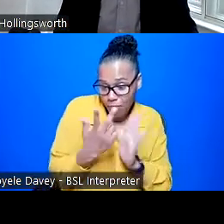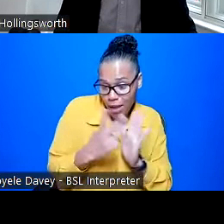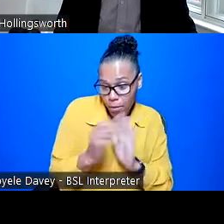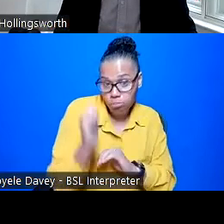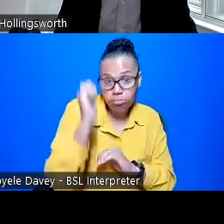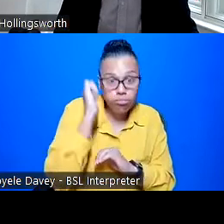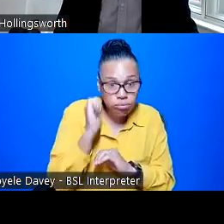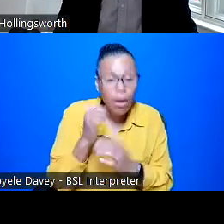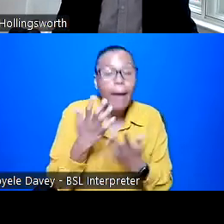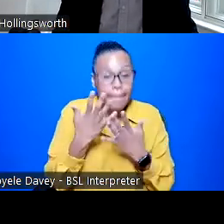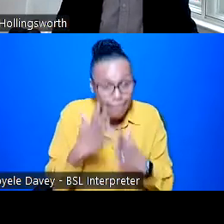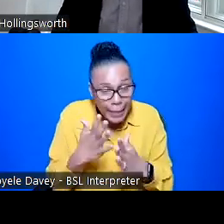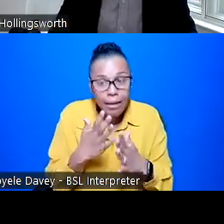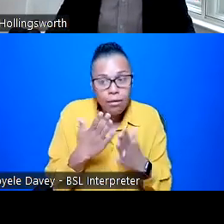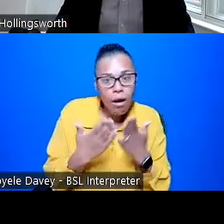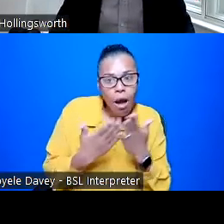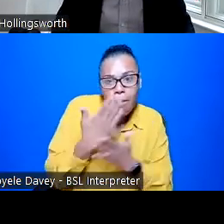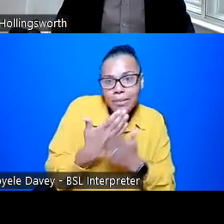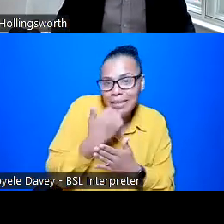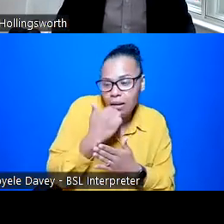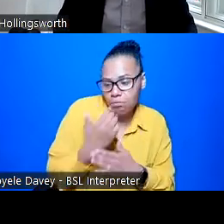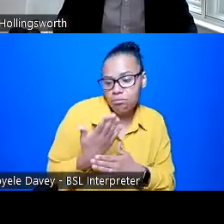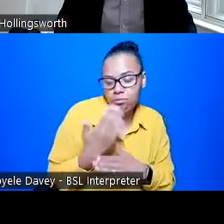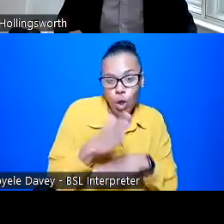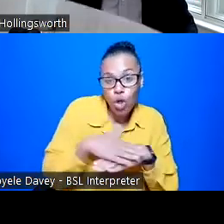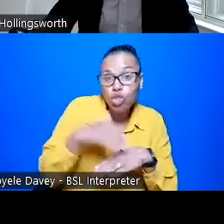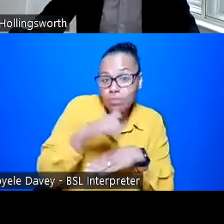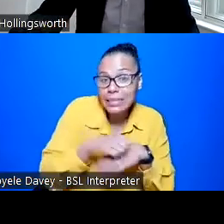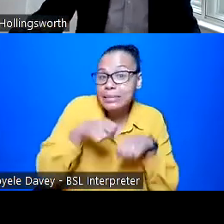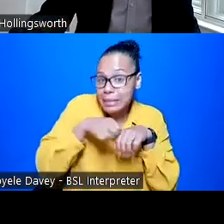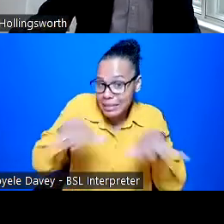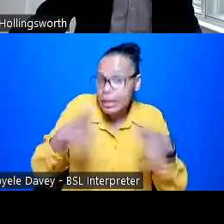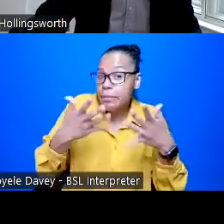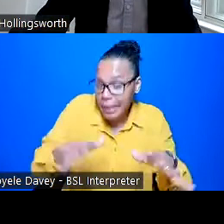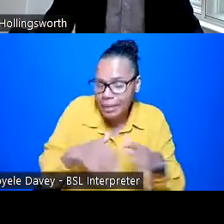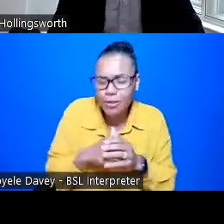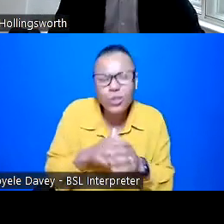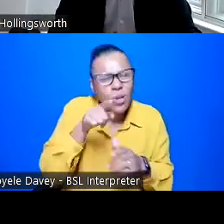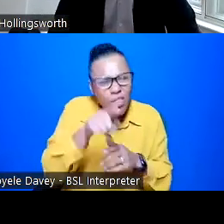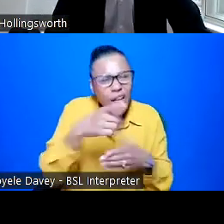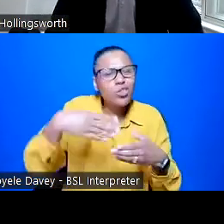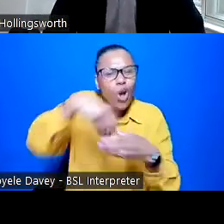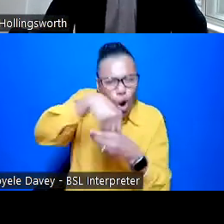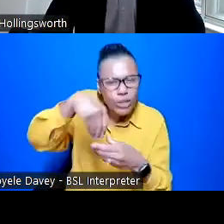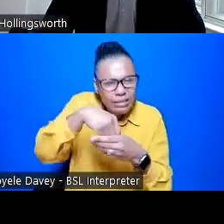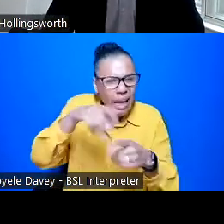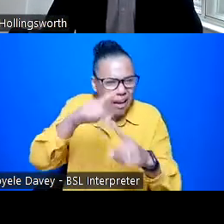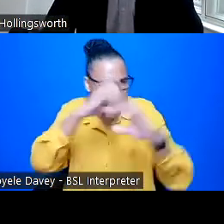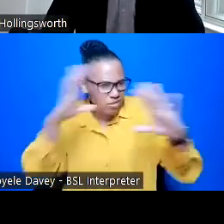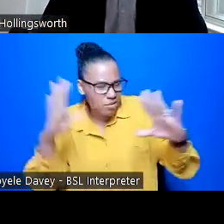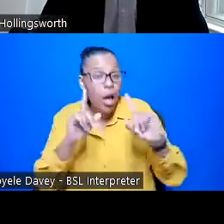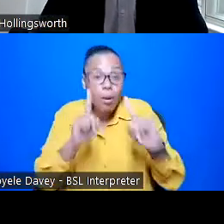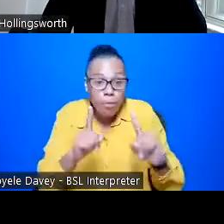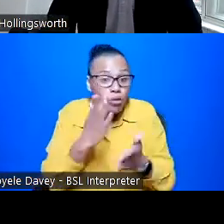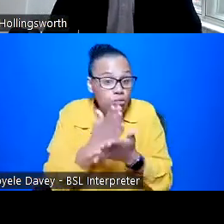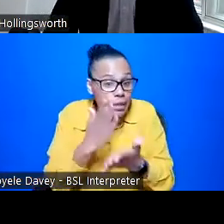before Christmas, but there's a lot happening as a result of that I can touch on. So all of that is context, but actually the real context is to go back to